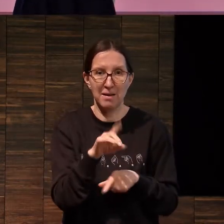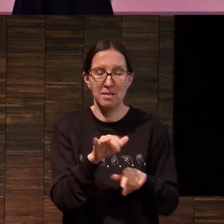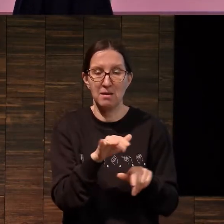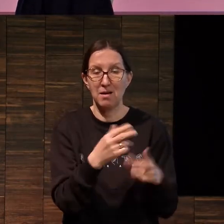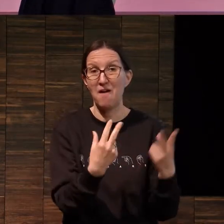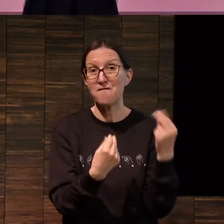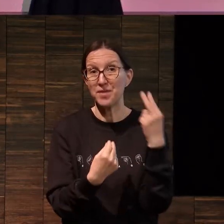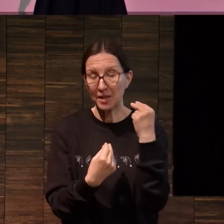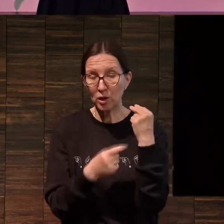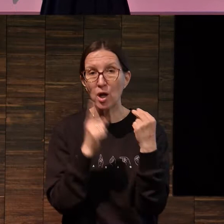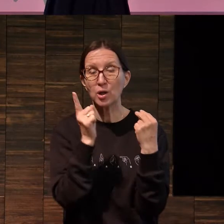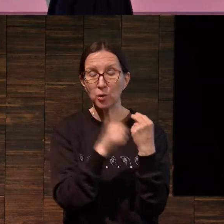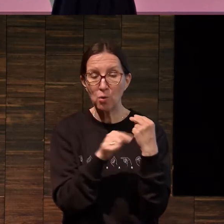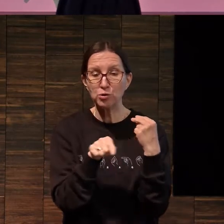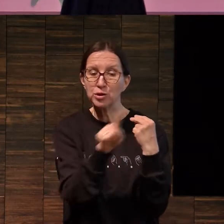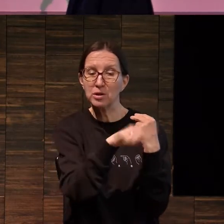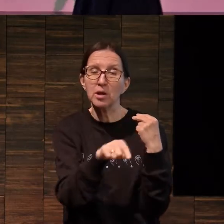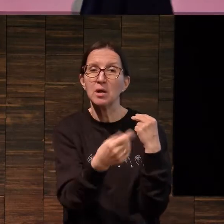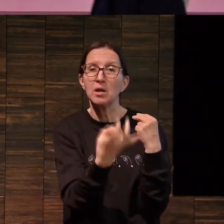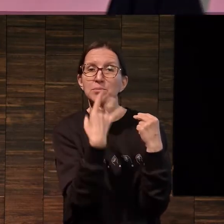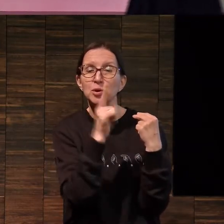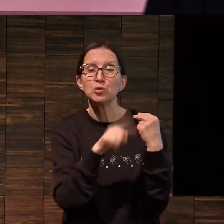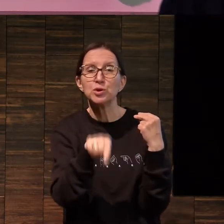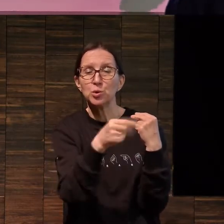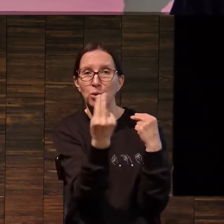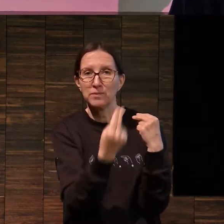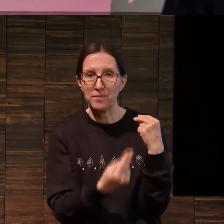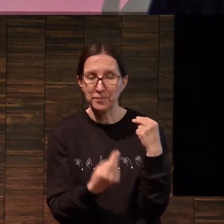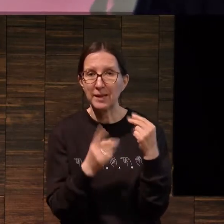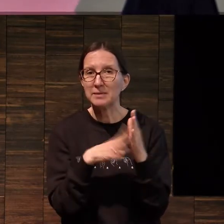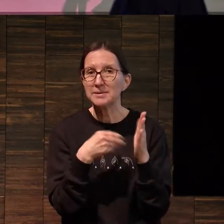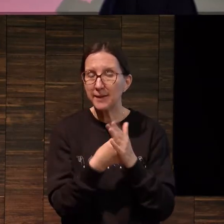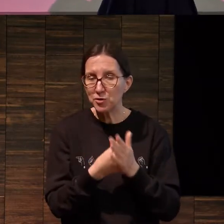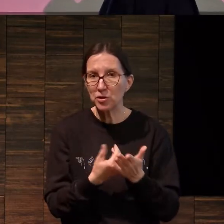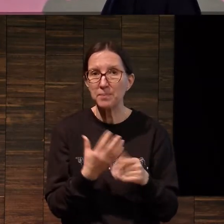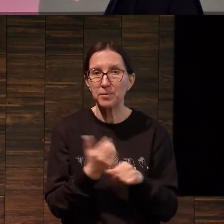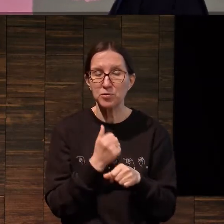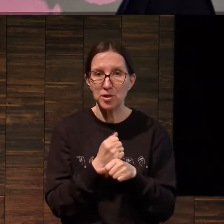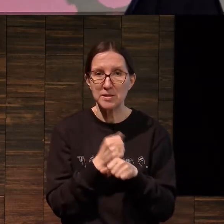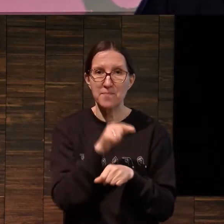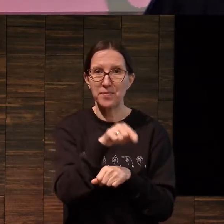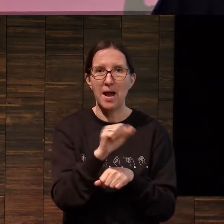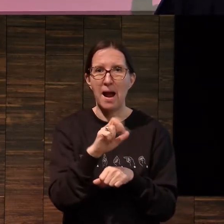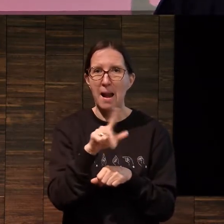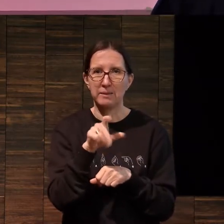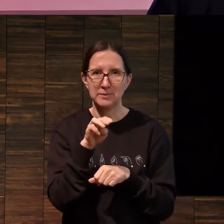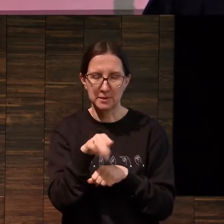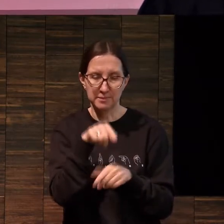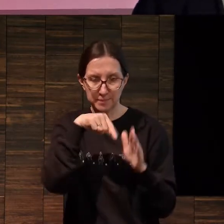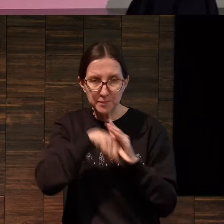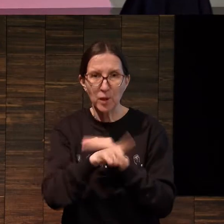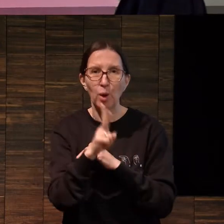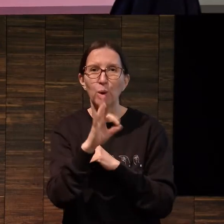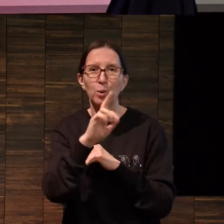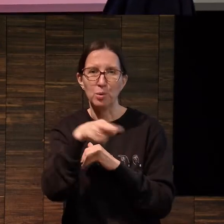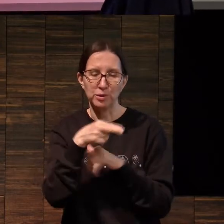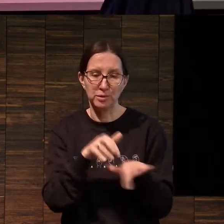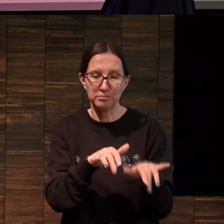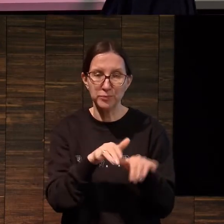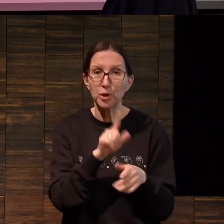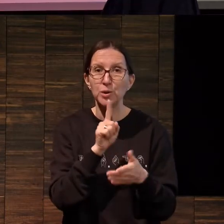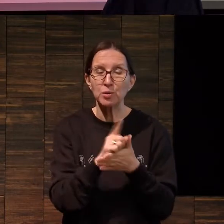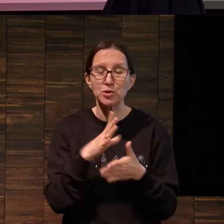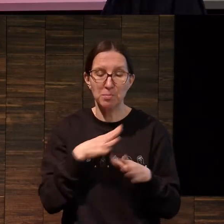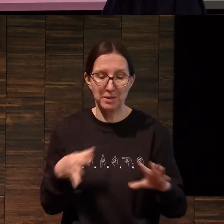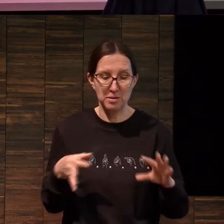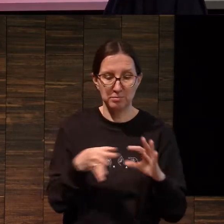shown here. The screen reader should pronounce it, should spell it out as it is written in the code.